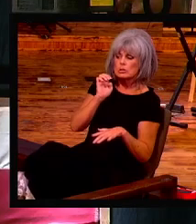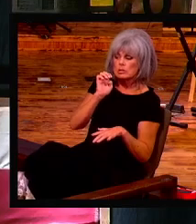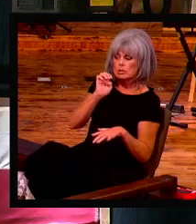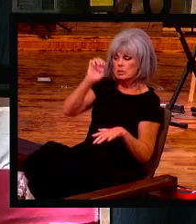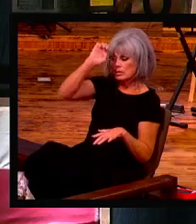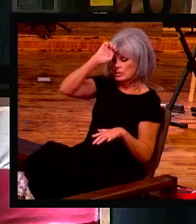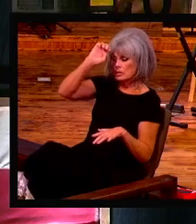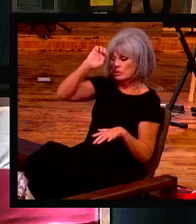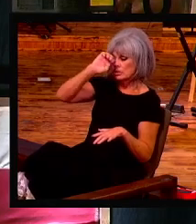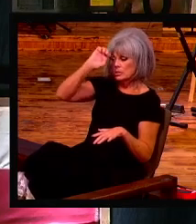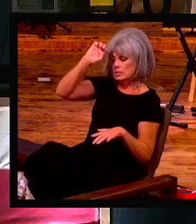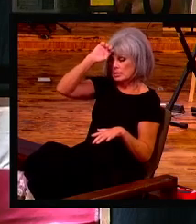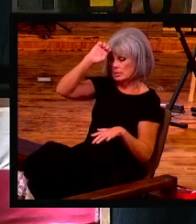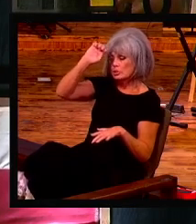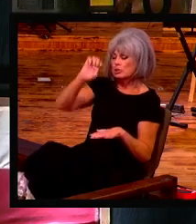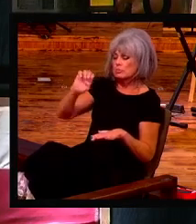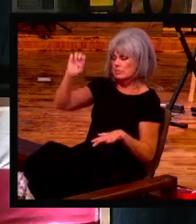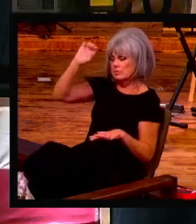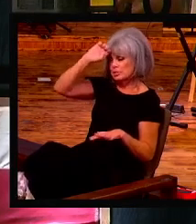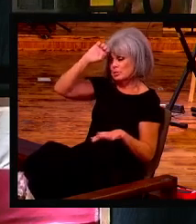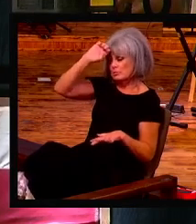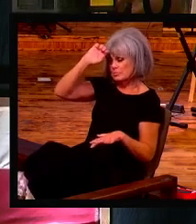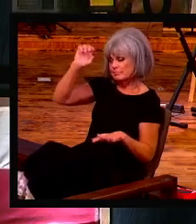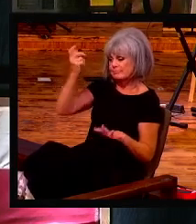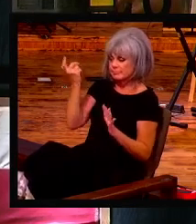place on the planet at that time.